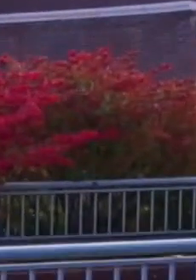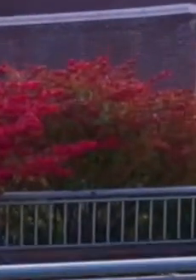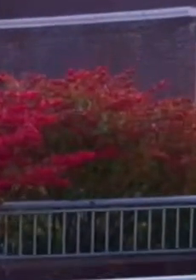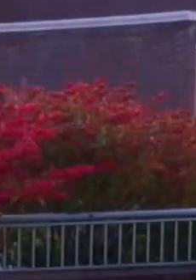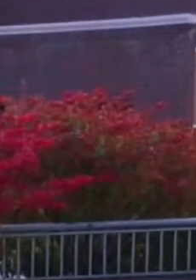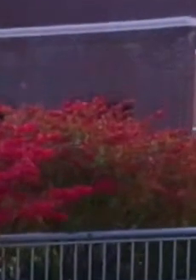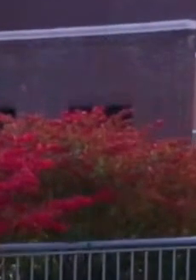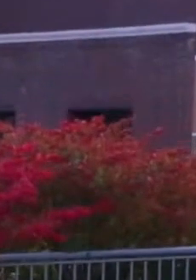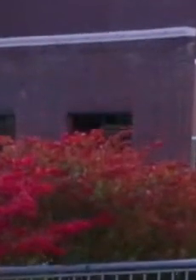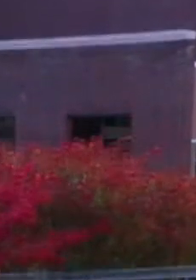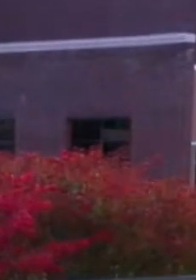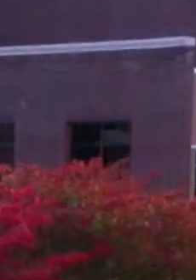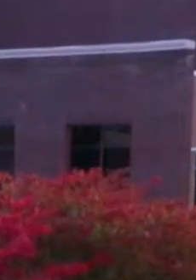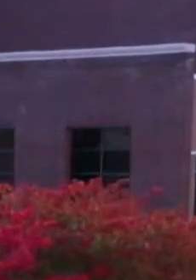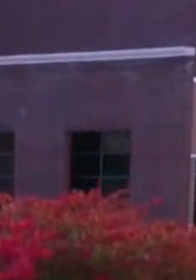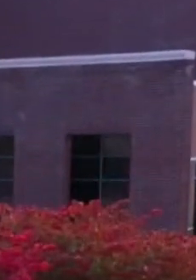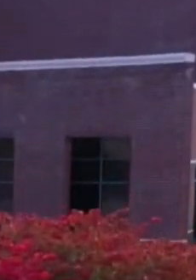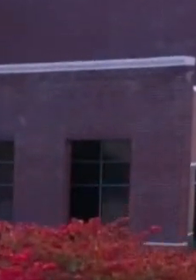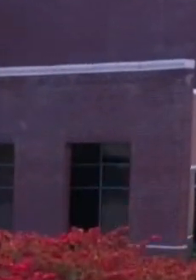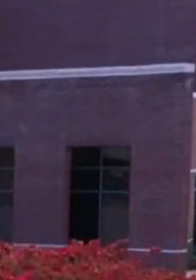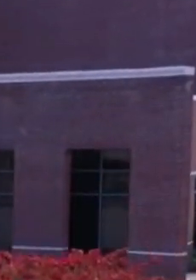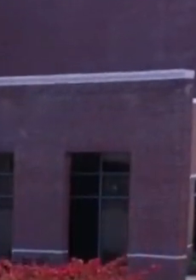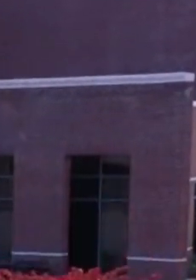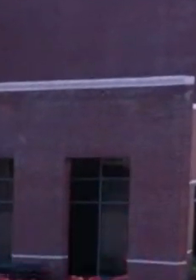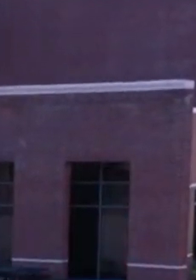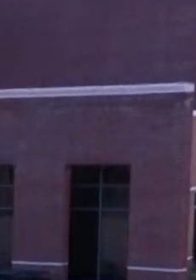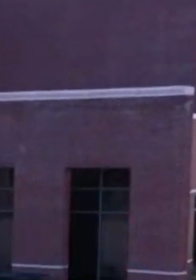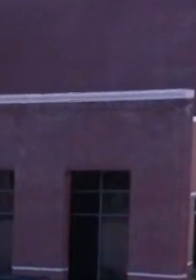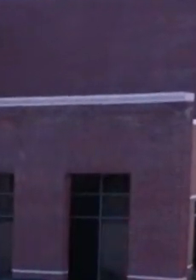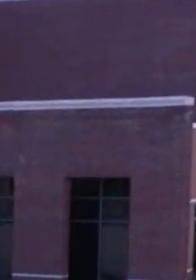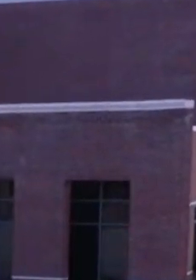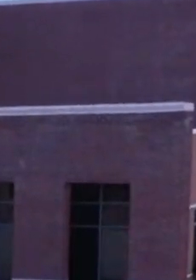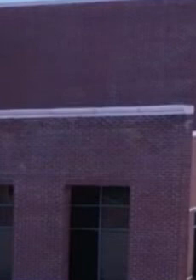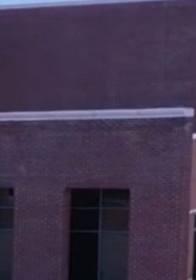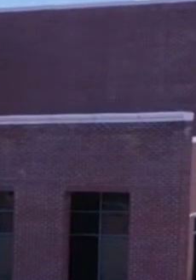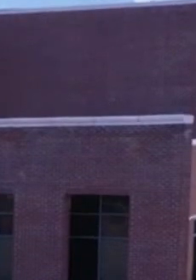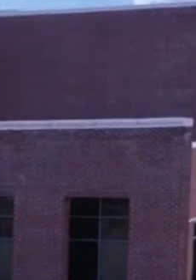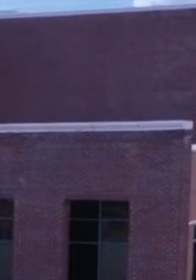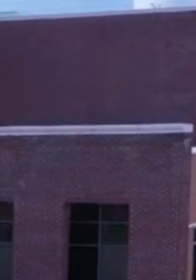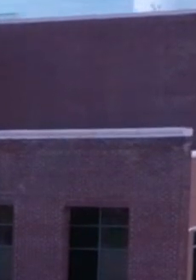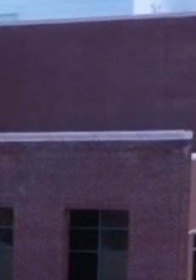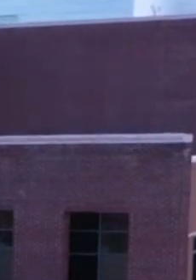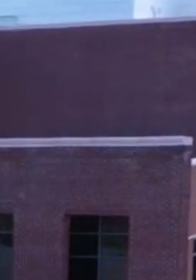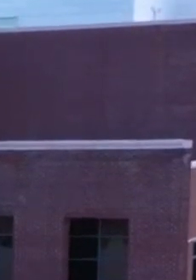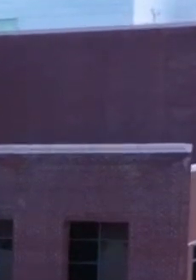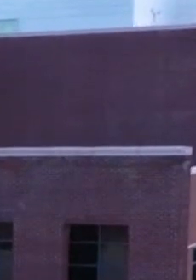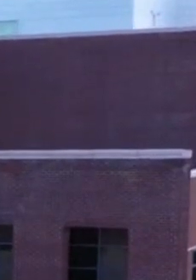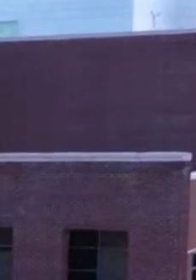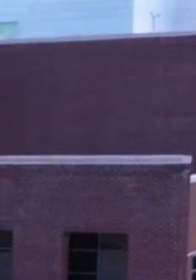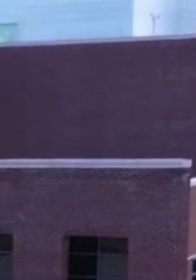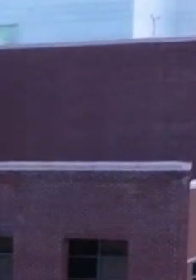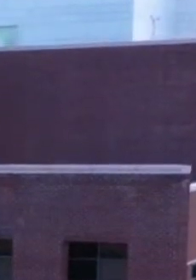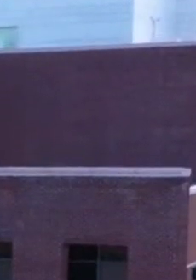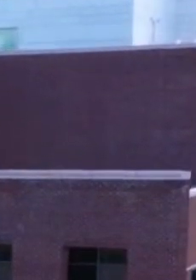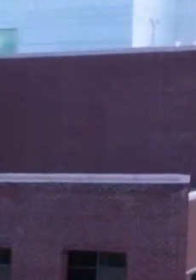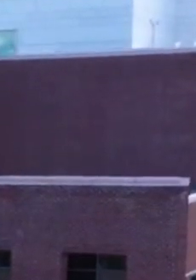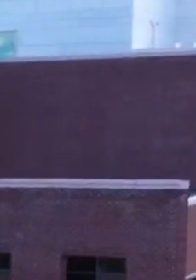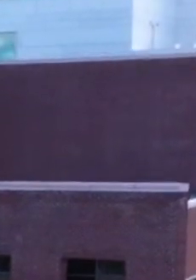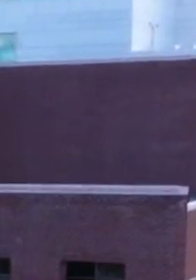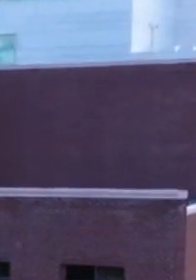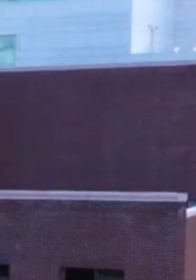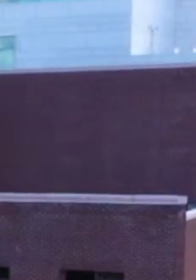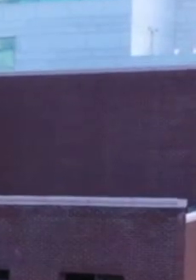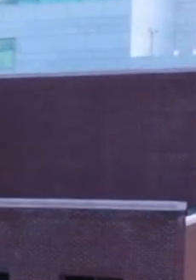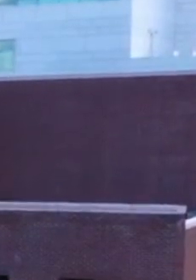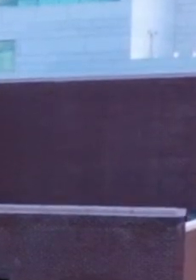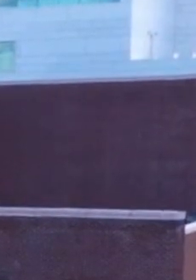25 years later, we're looking ahead to the next generation of human rights at the University of Connecticut. The dynamic human rights programs that have